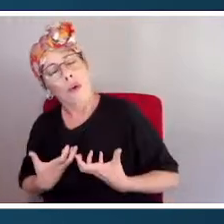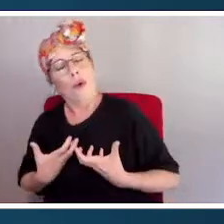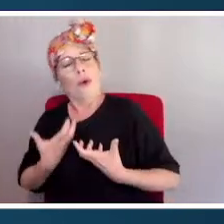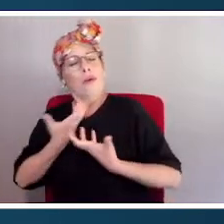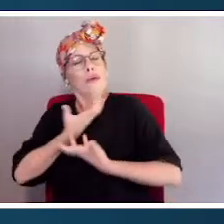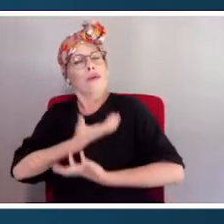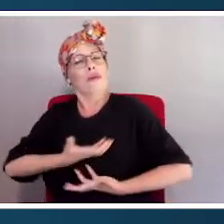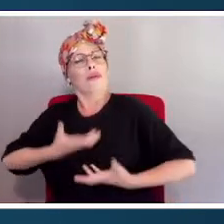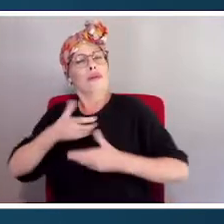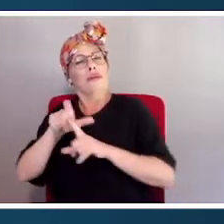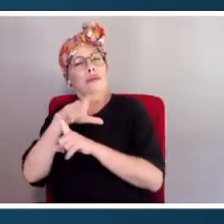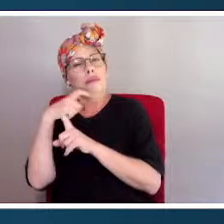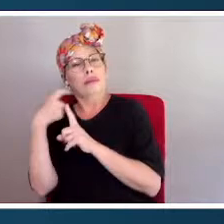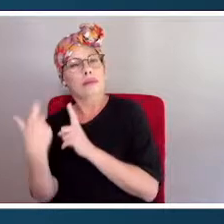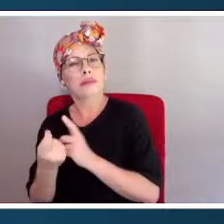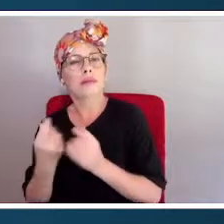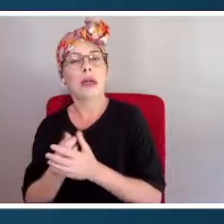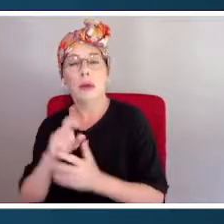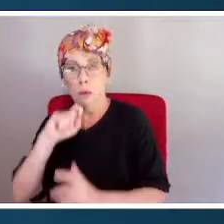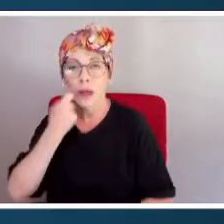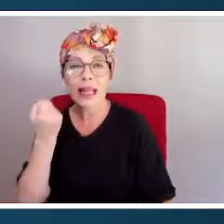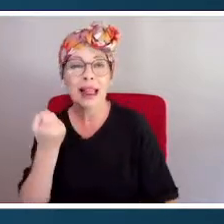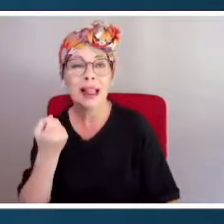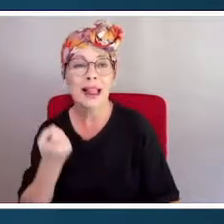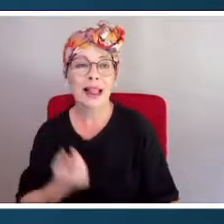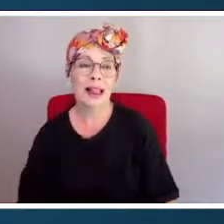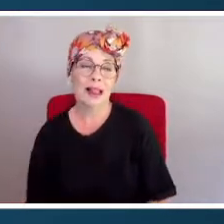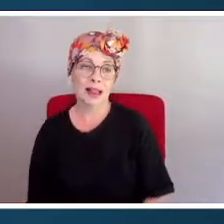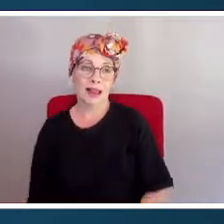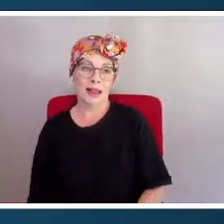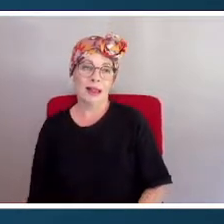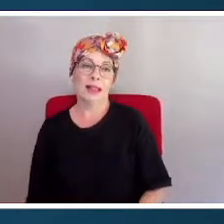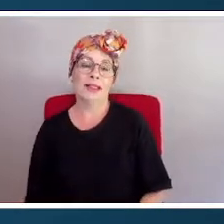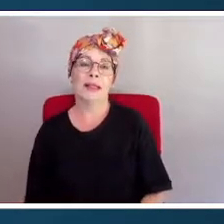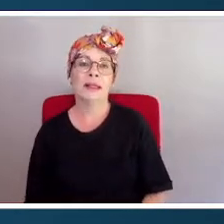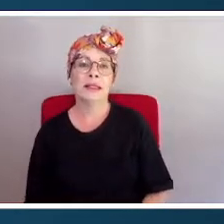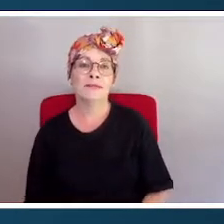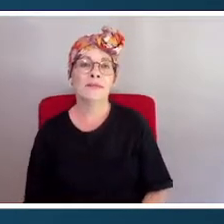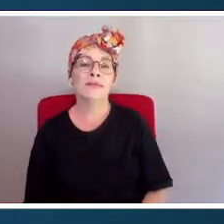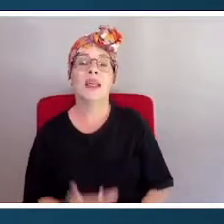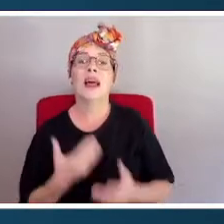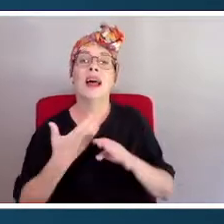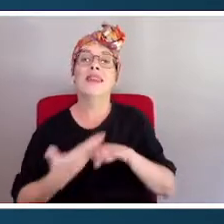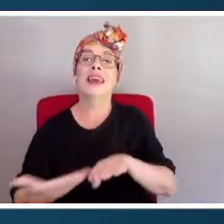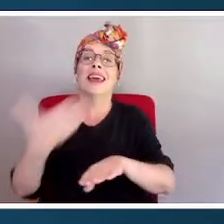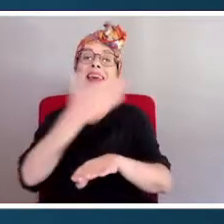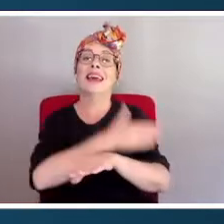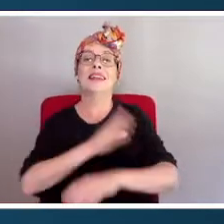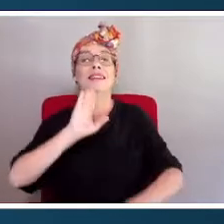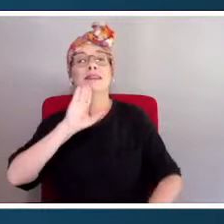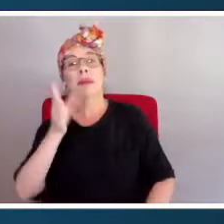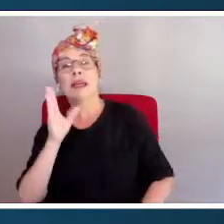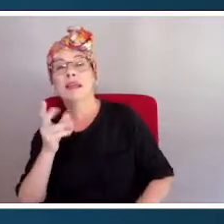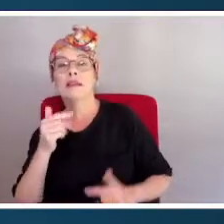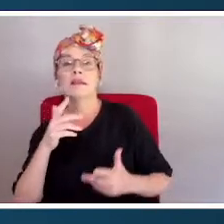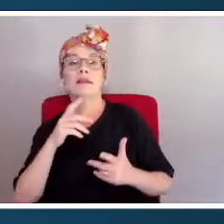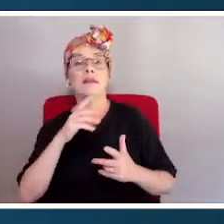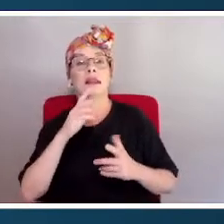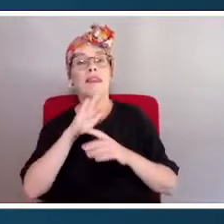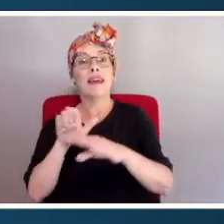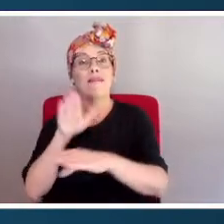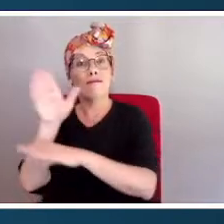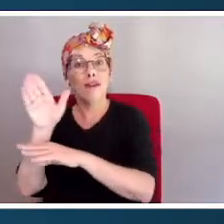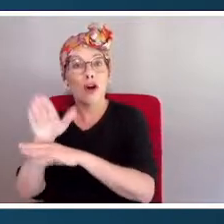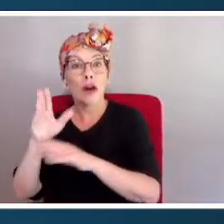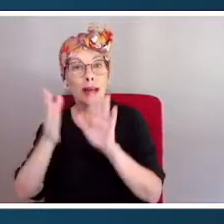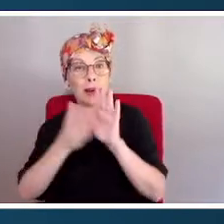opening speakers in earlier years, such as the Australian Foreign Minister, shadow foreign ministers,